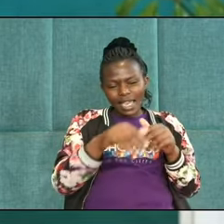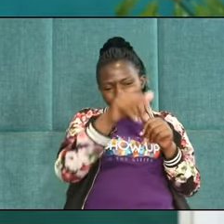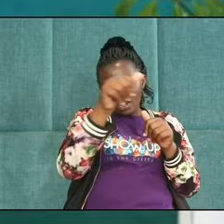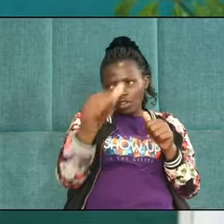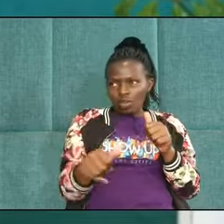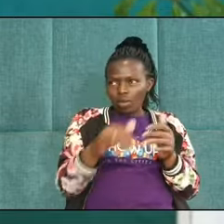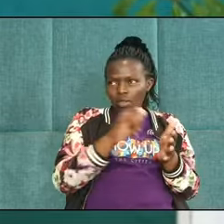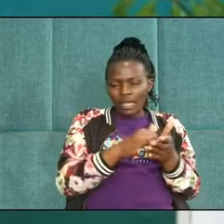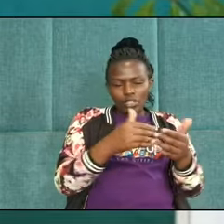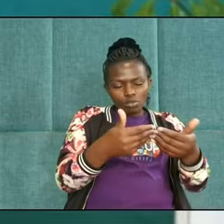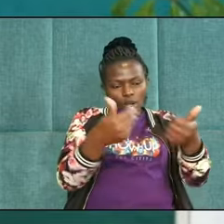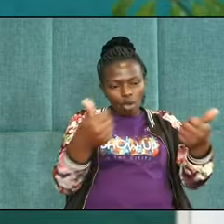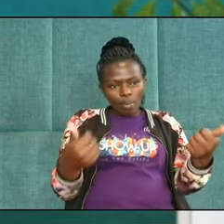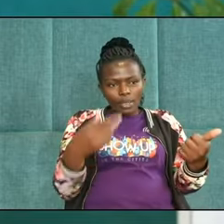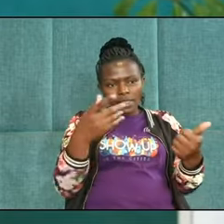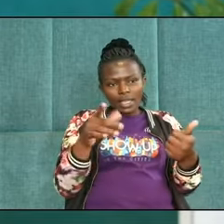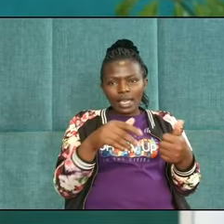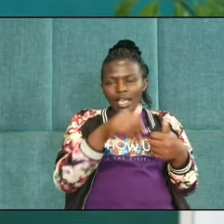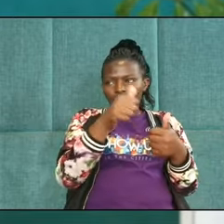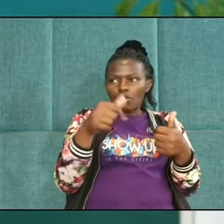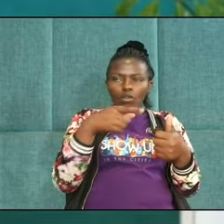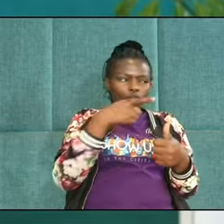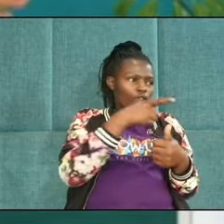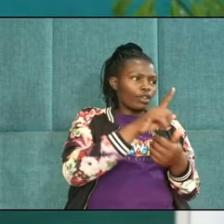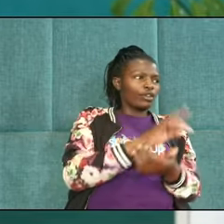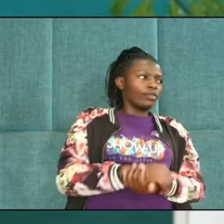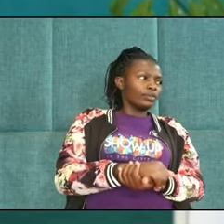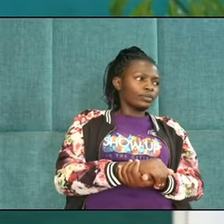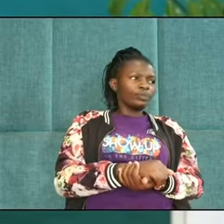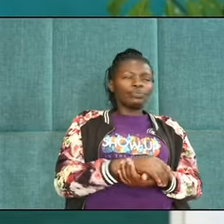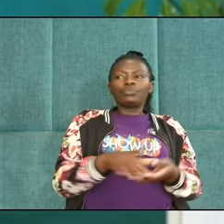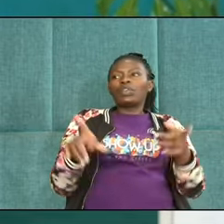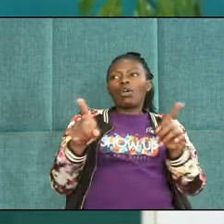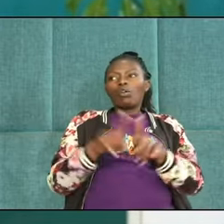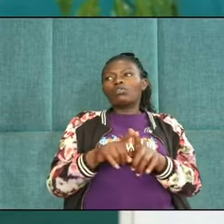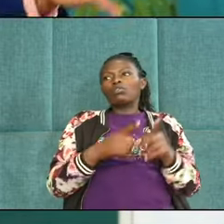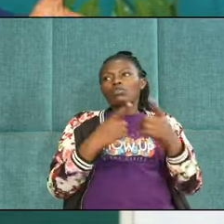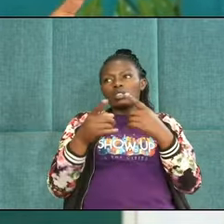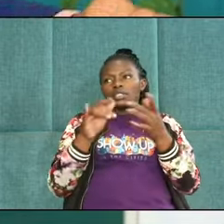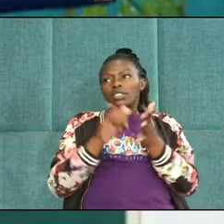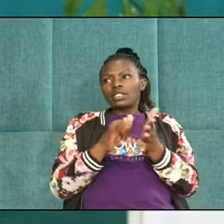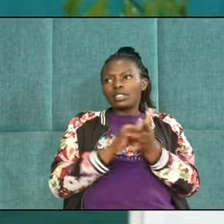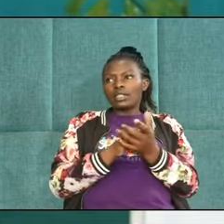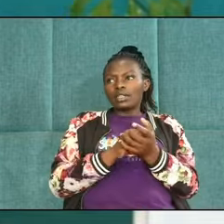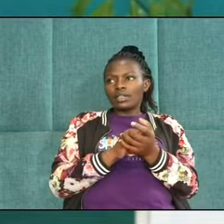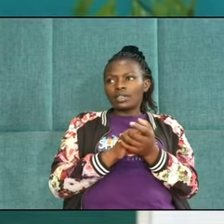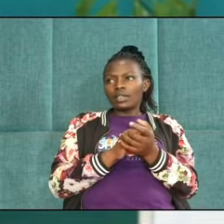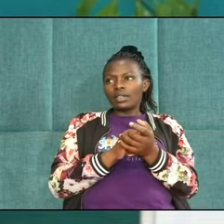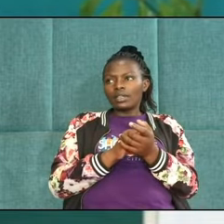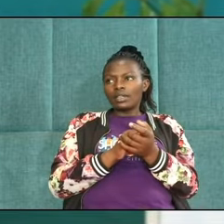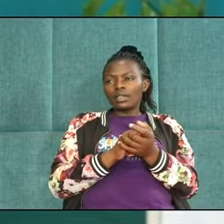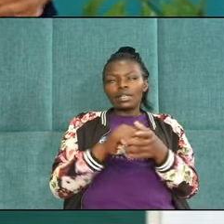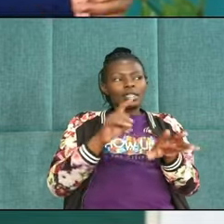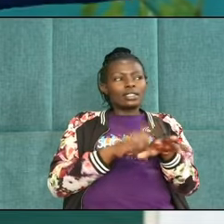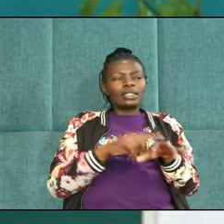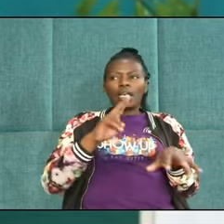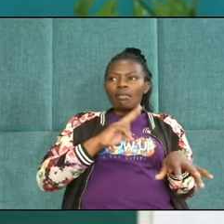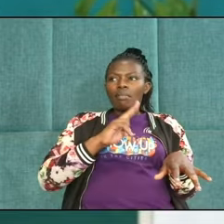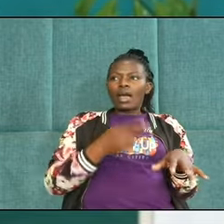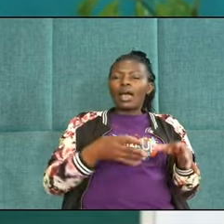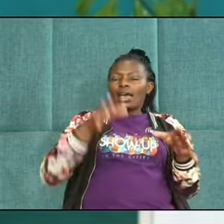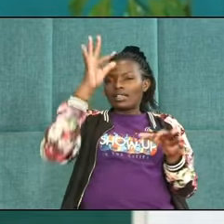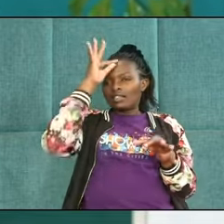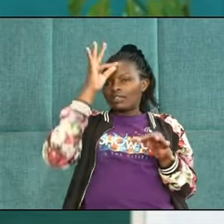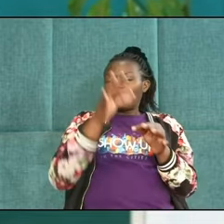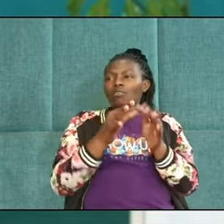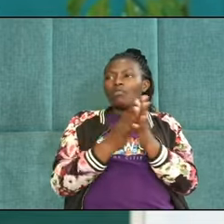knocking who will open the door for me to enter in. And he also says that when we are faithful with the blessings that he